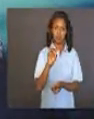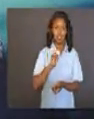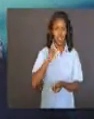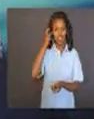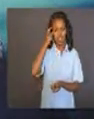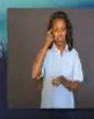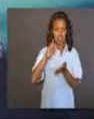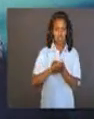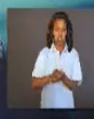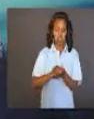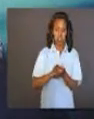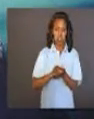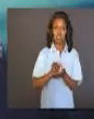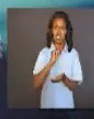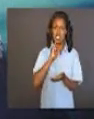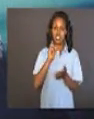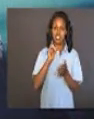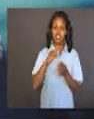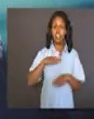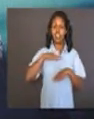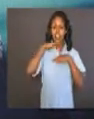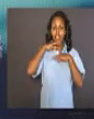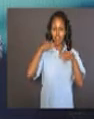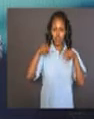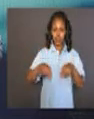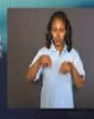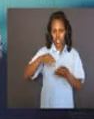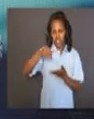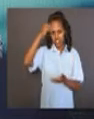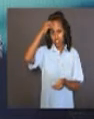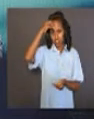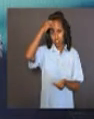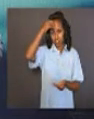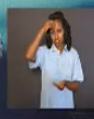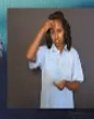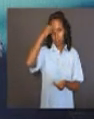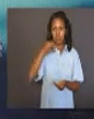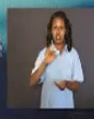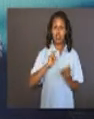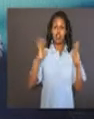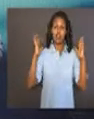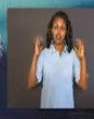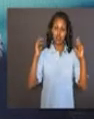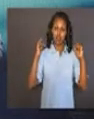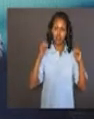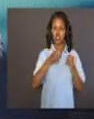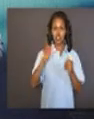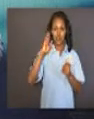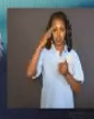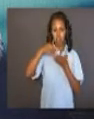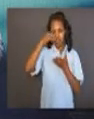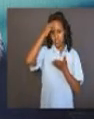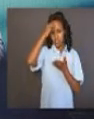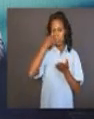I think that is enough for today's lesson. I hope you learned